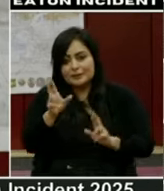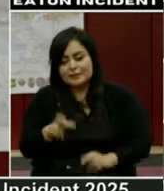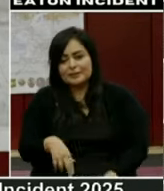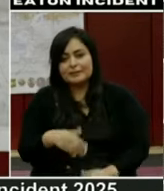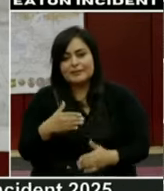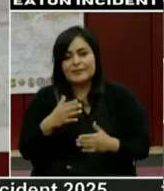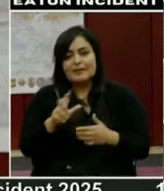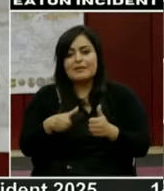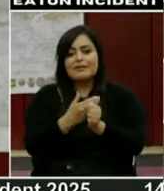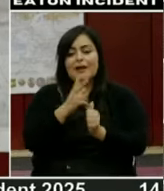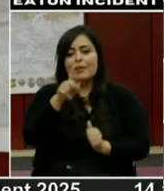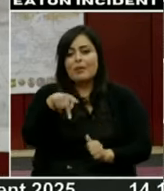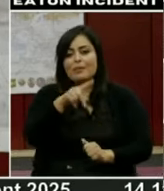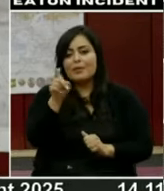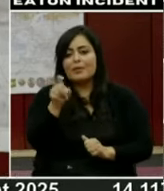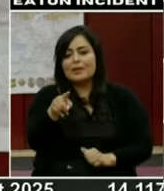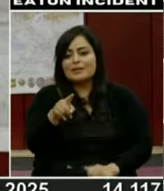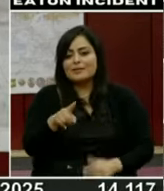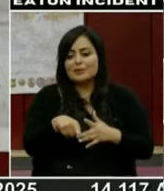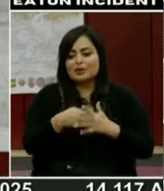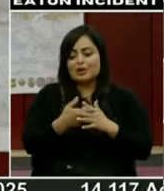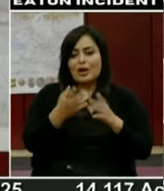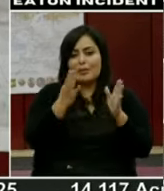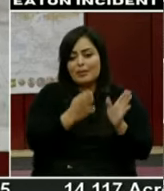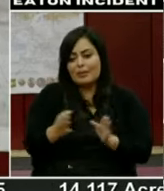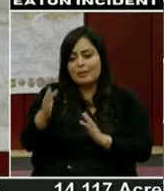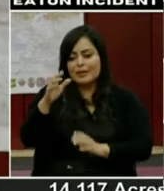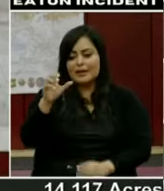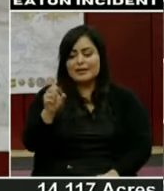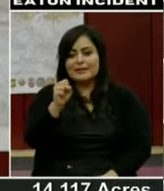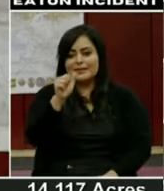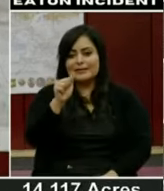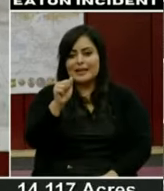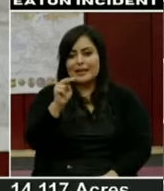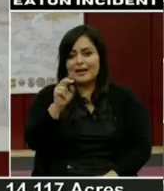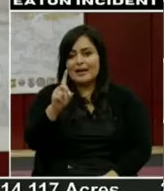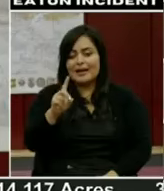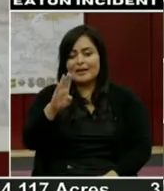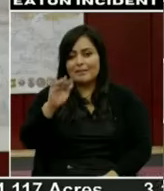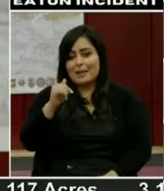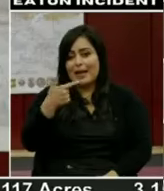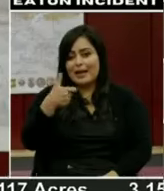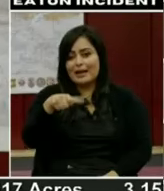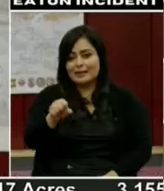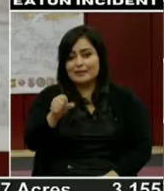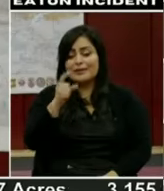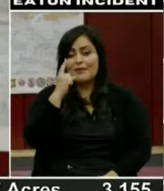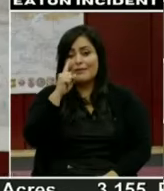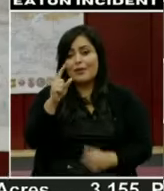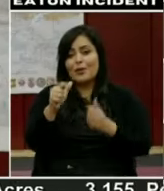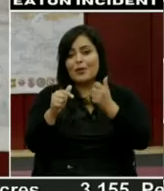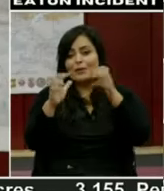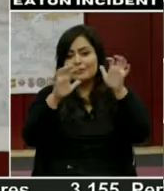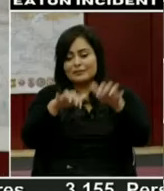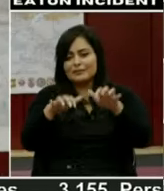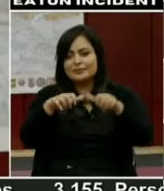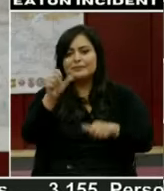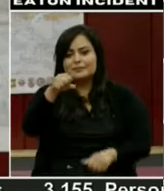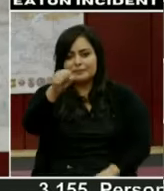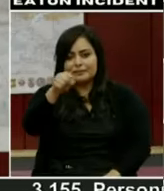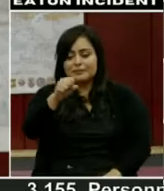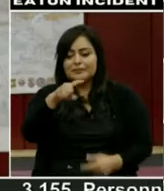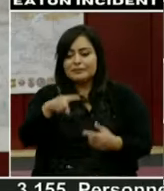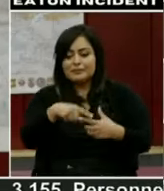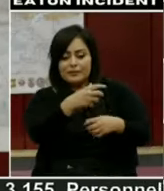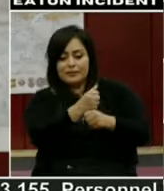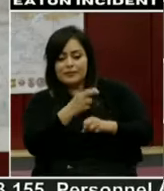Follow-up questions. We start preparing sandbags for mudslides. The cities and counties, I imagine, once we get the hydrology report, we'll start